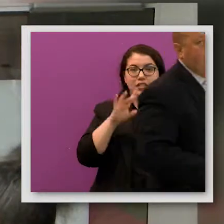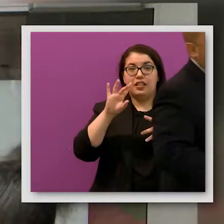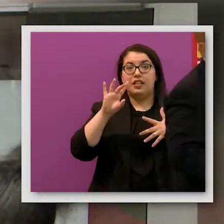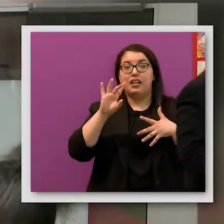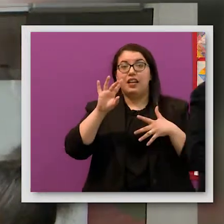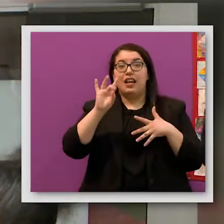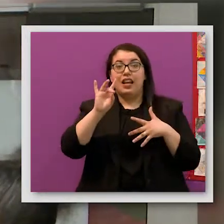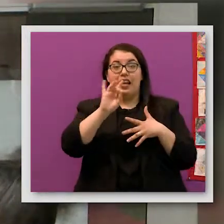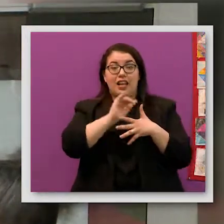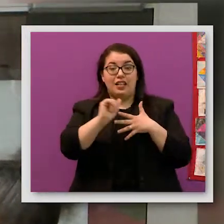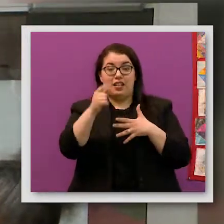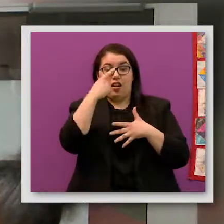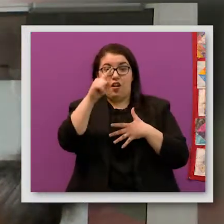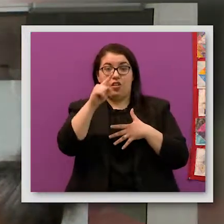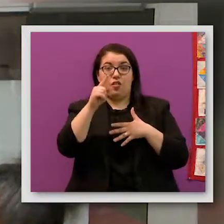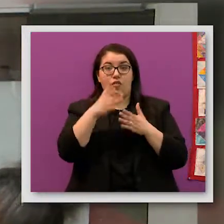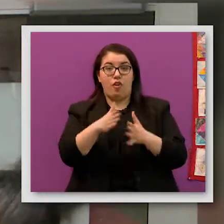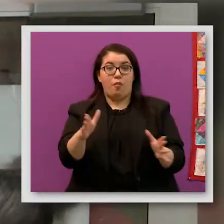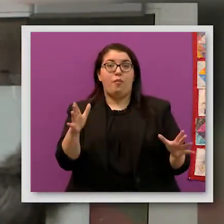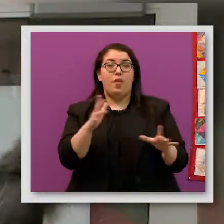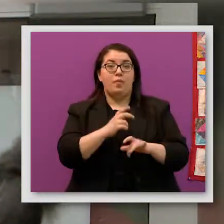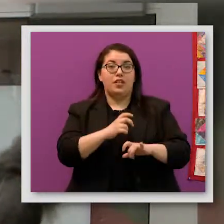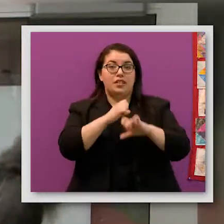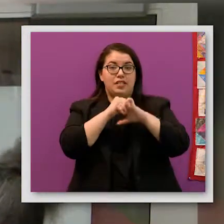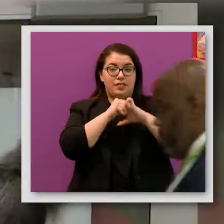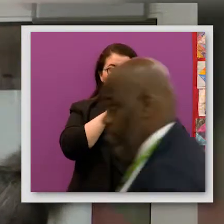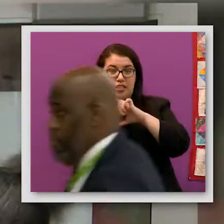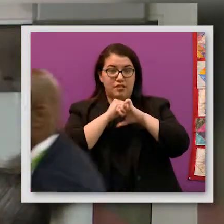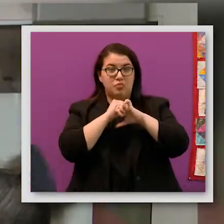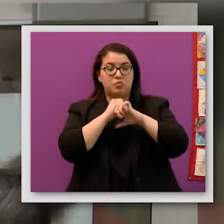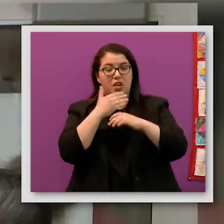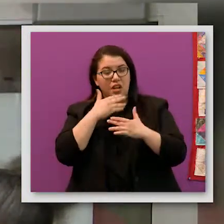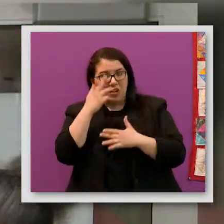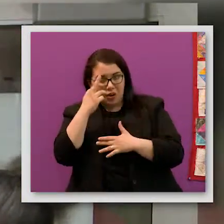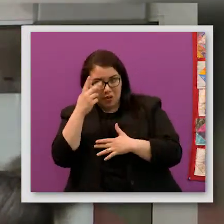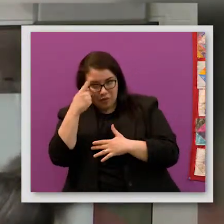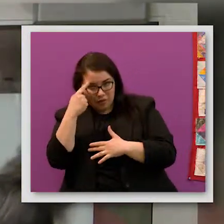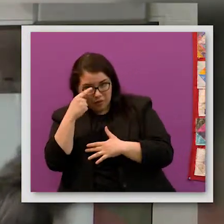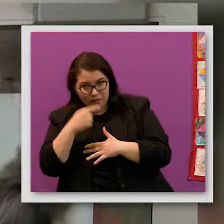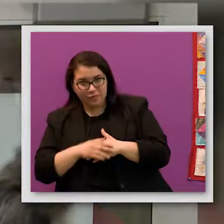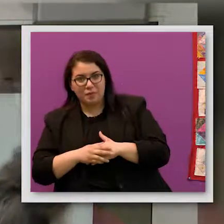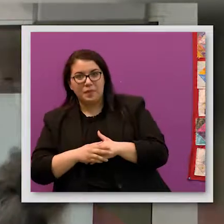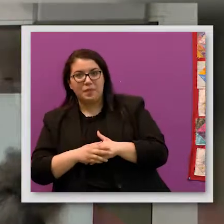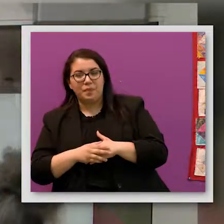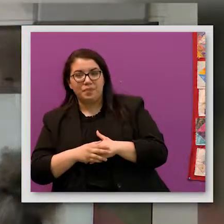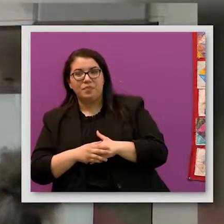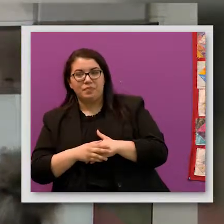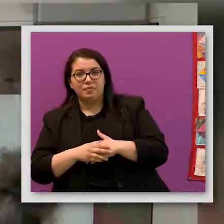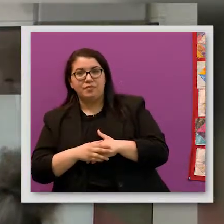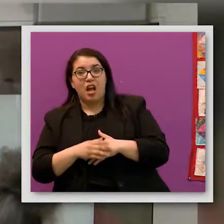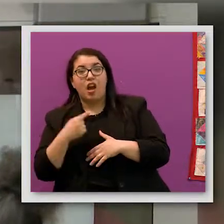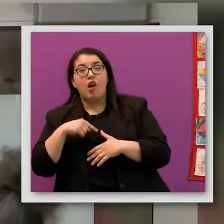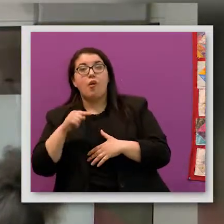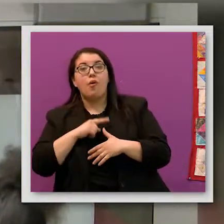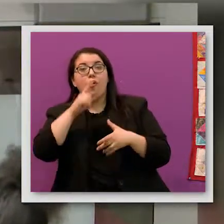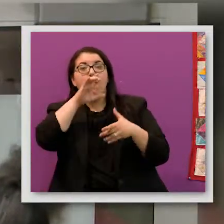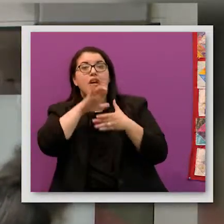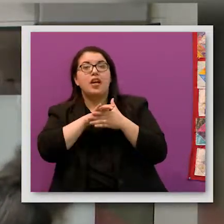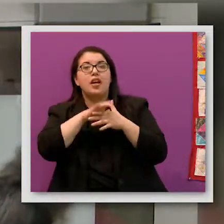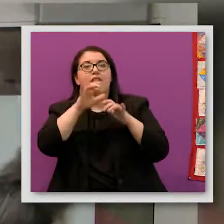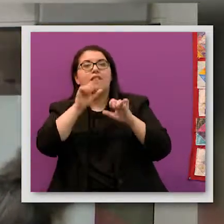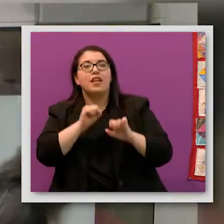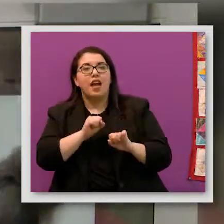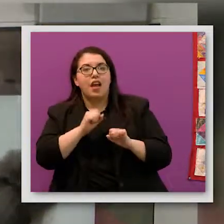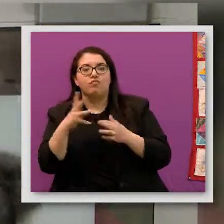disrespect, to public safety, and we have a good reason why, because like our other table in front of us, we believe we could raise additional